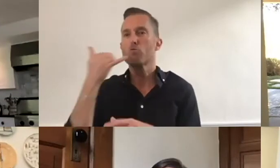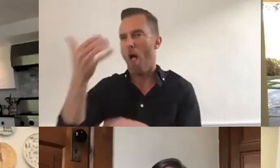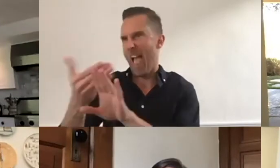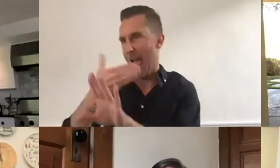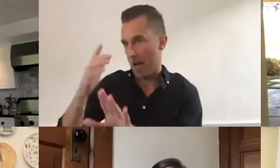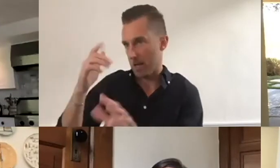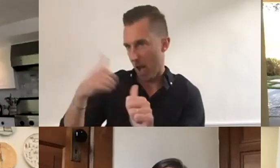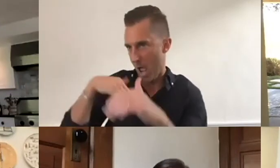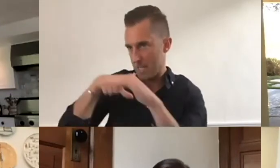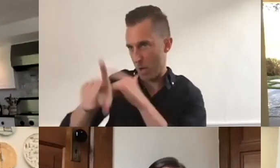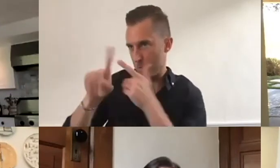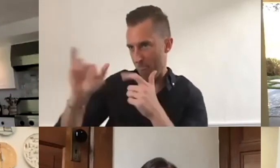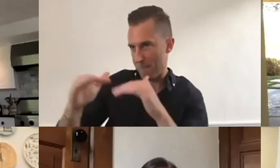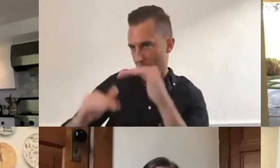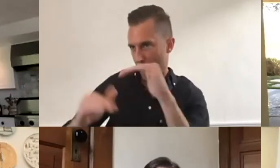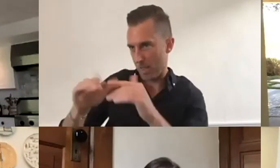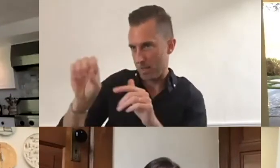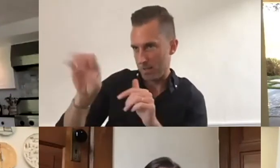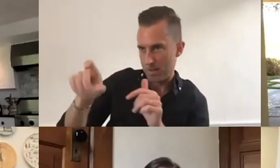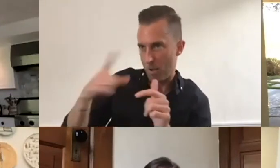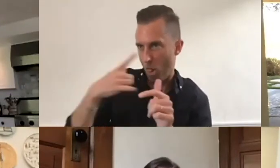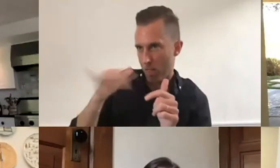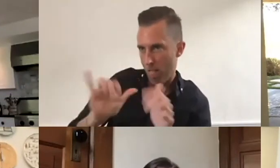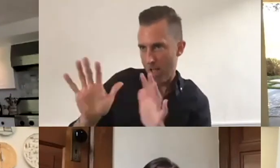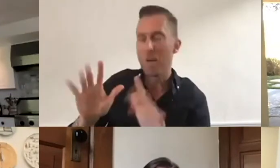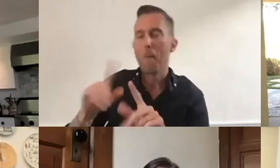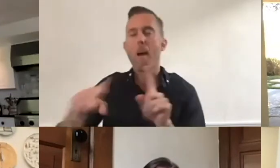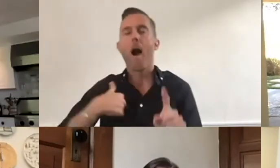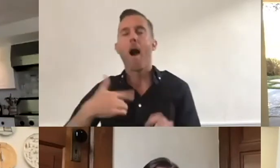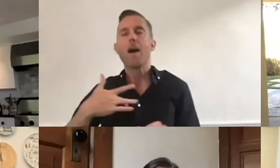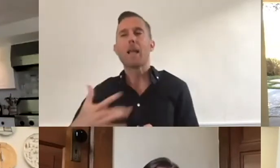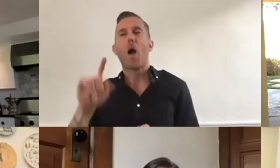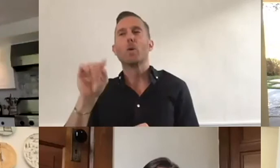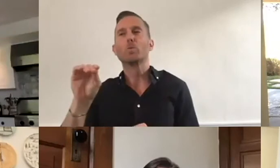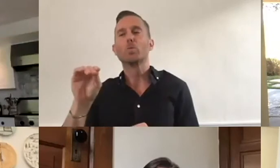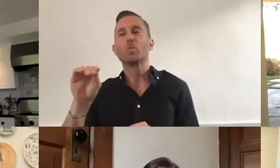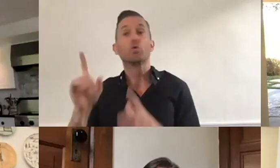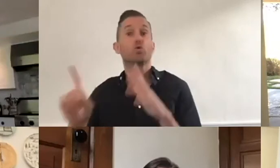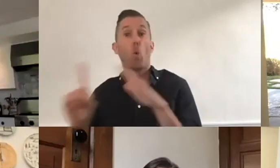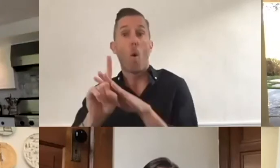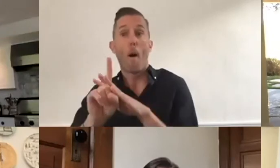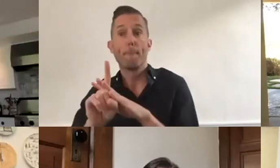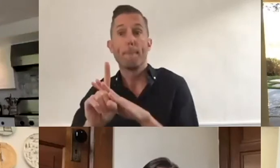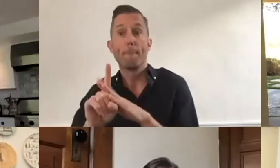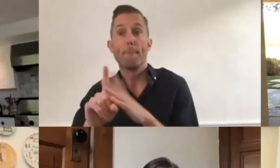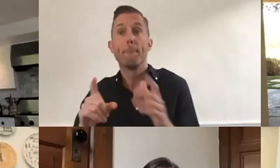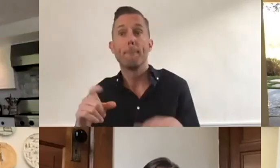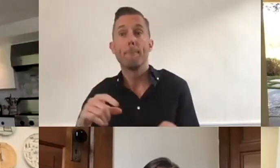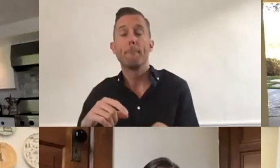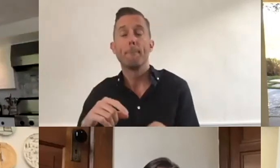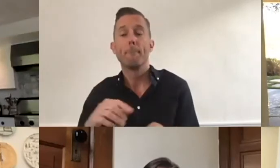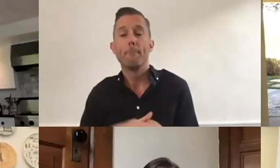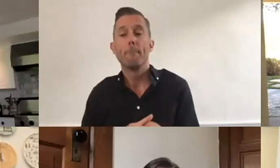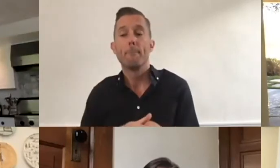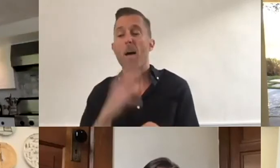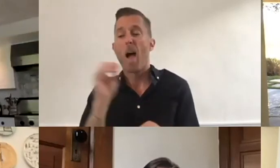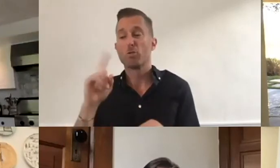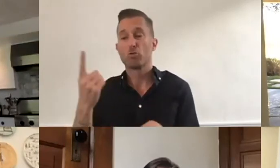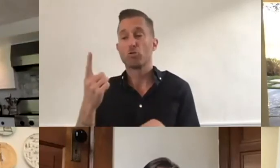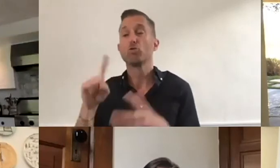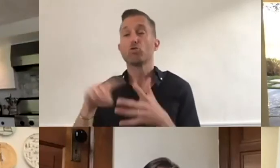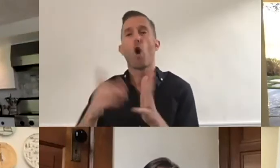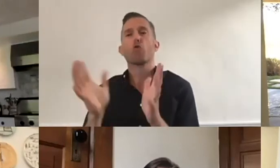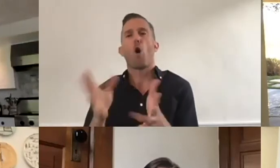into the building. But I tend to just show up and just start talking about what